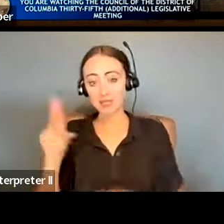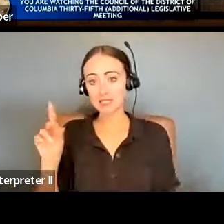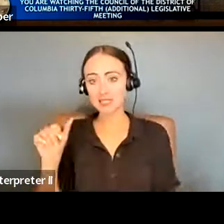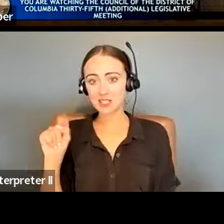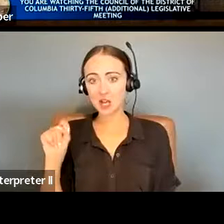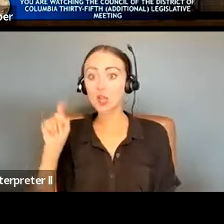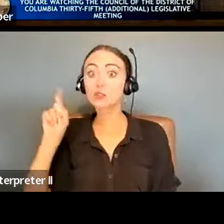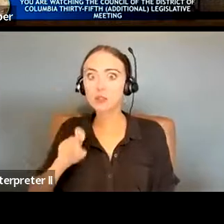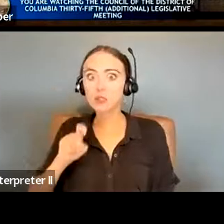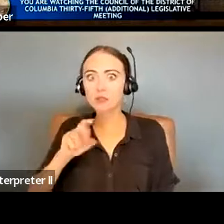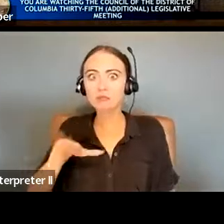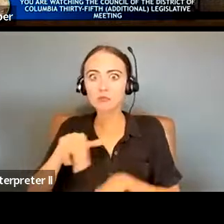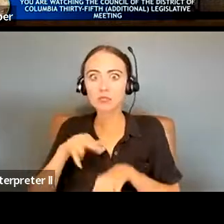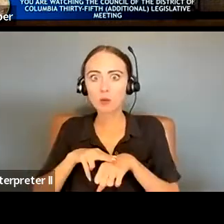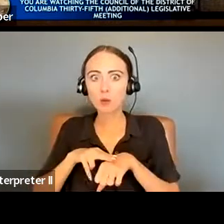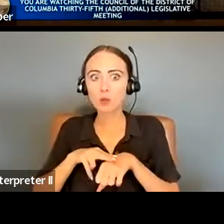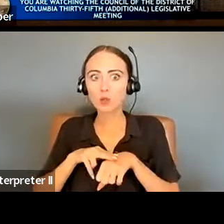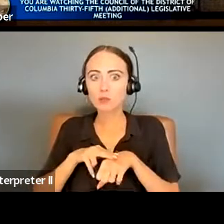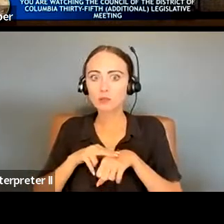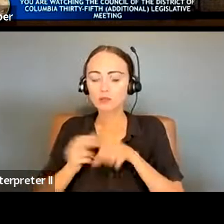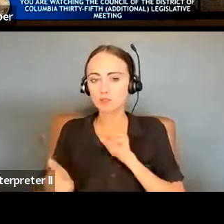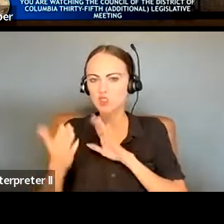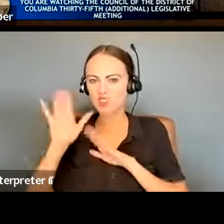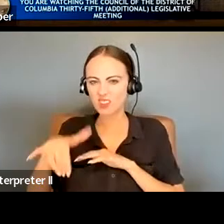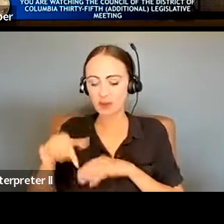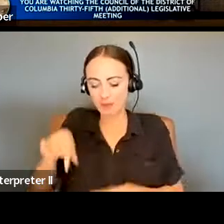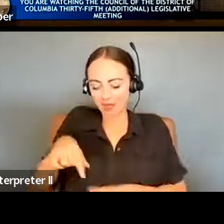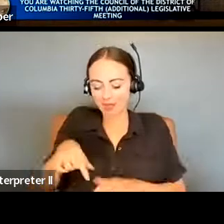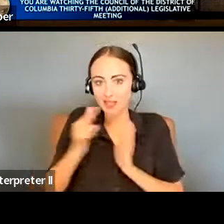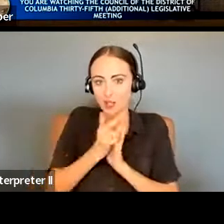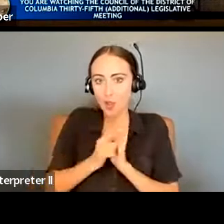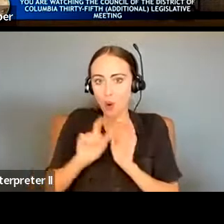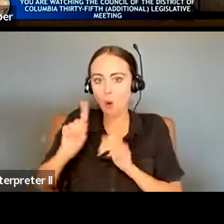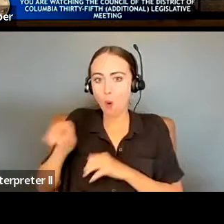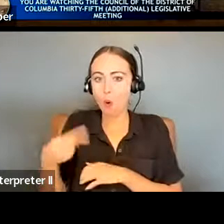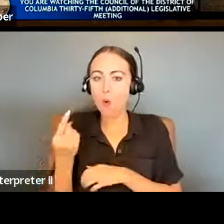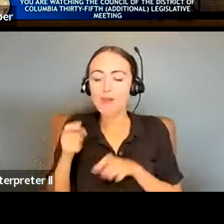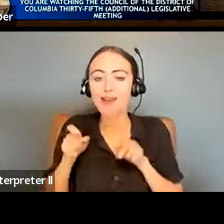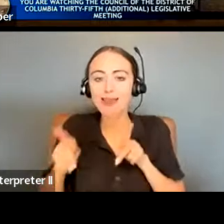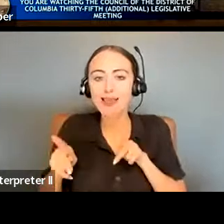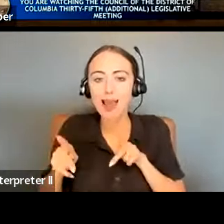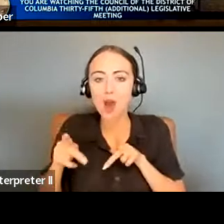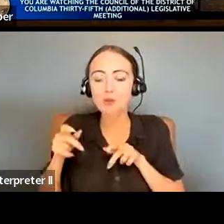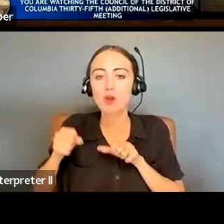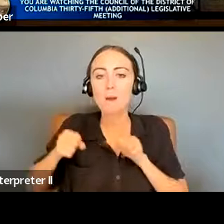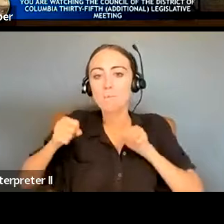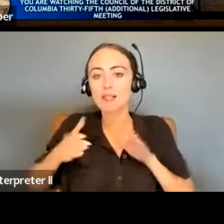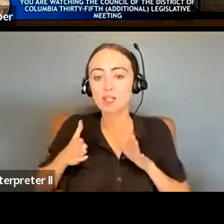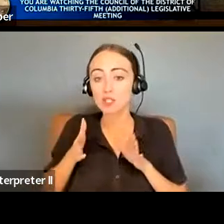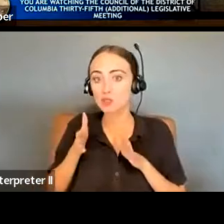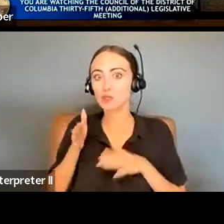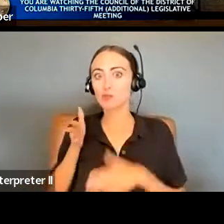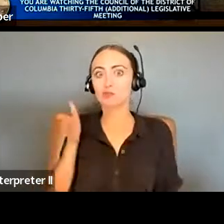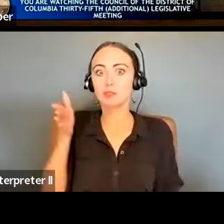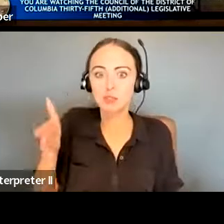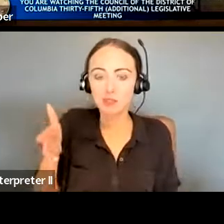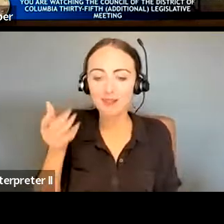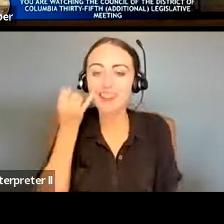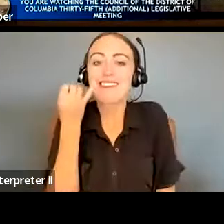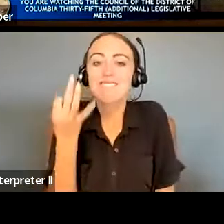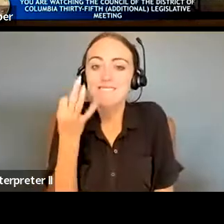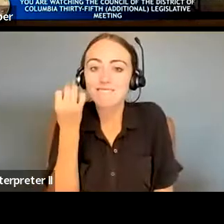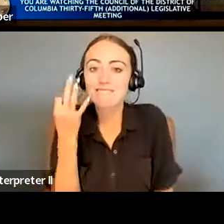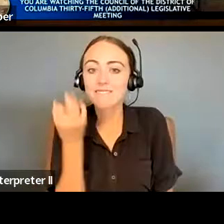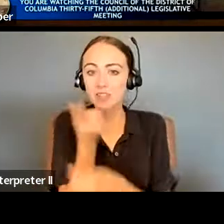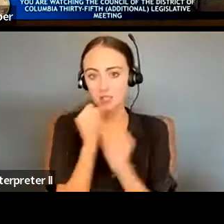should absolutely deal with those. This law only allows riders to proceed when it's safe anyway. So I don't think that enhances